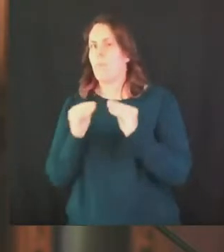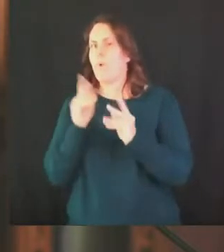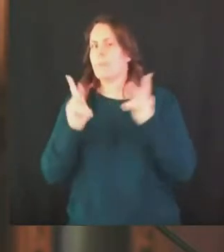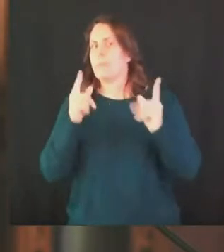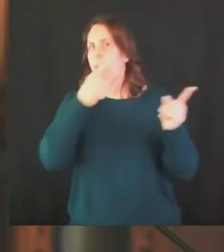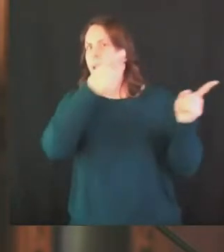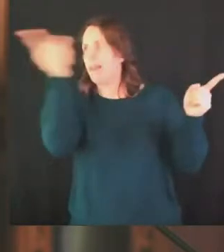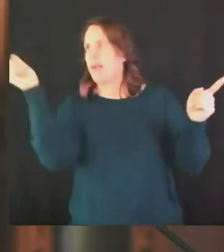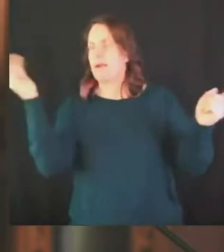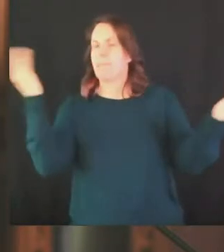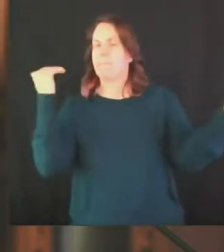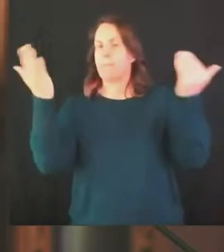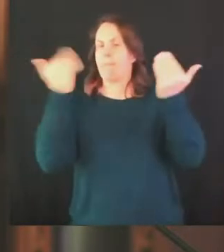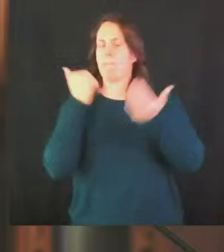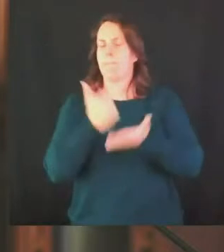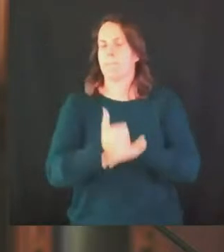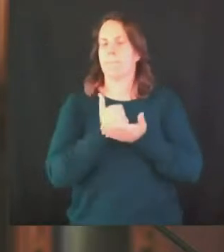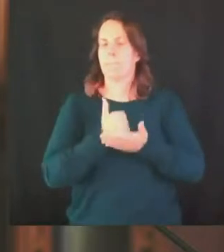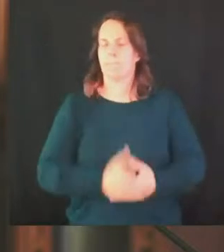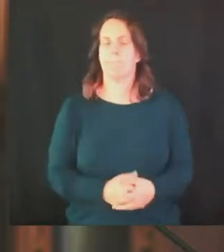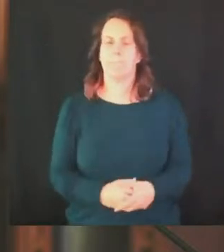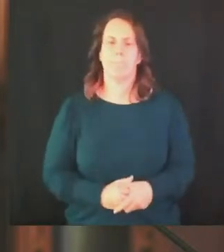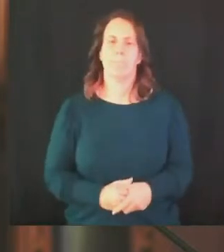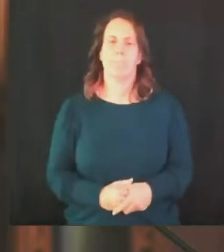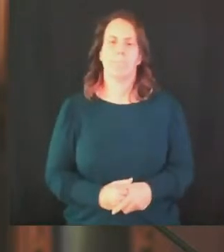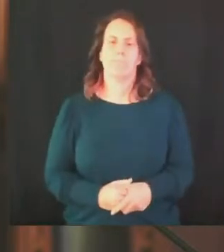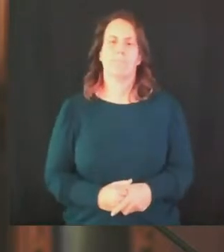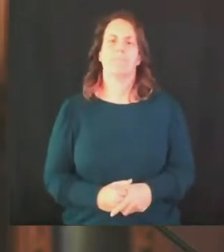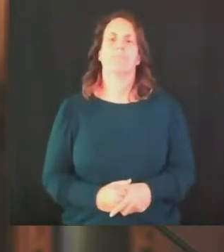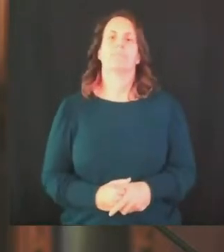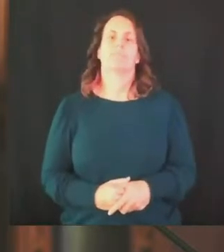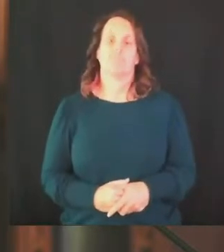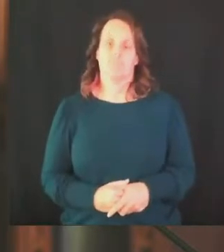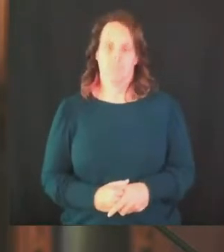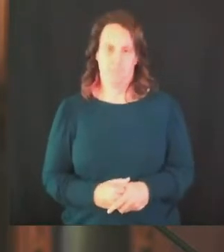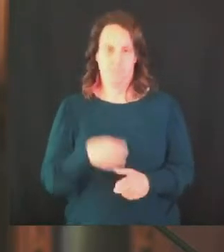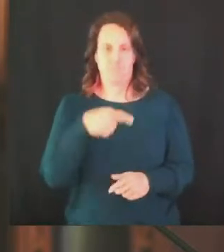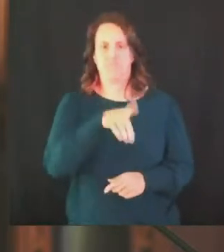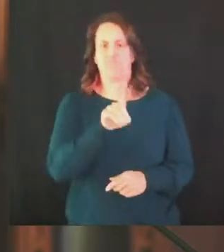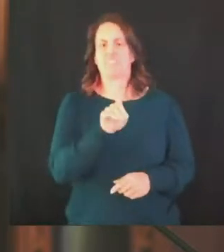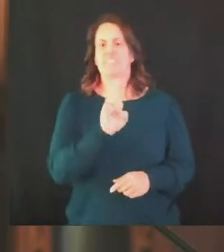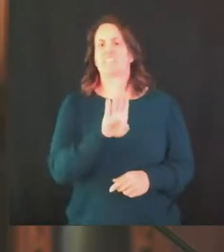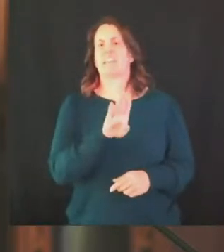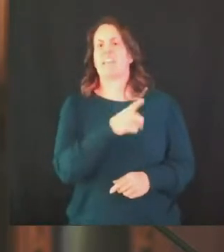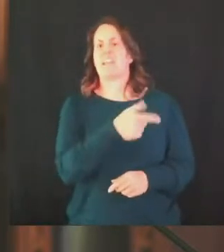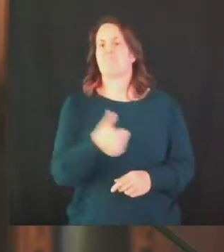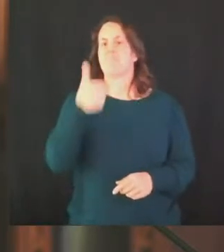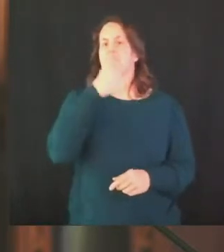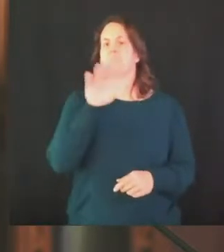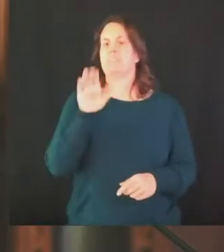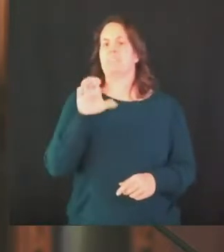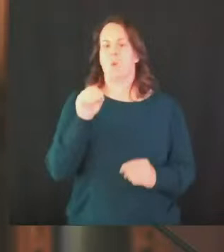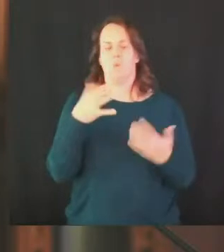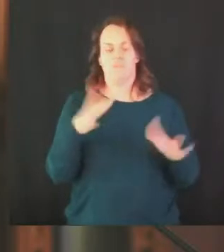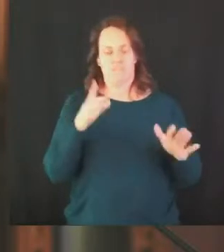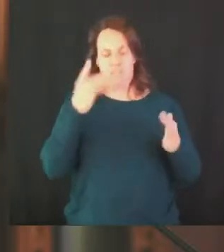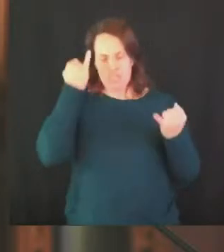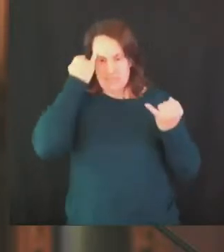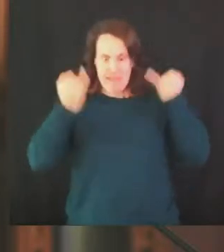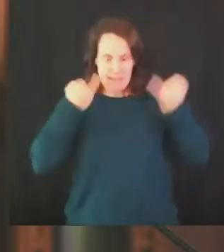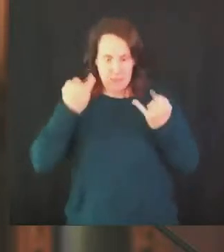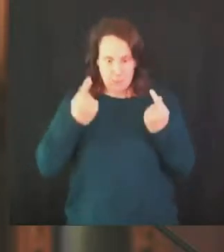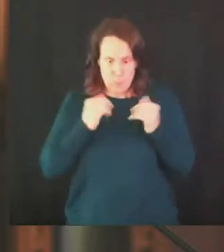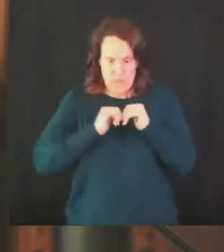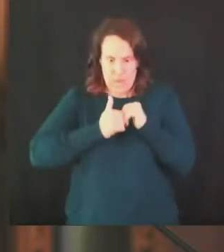of our staffing strategy, but understanding that it may not just be the alternate care facility who needs out-of-state